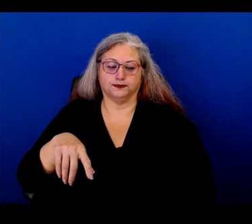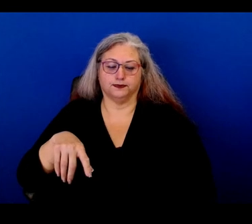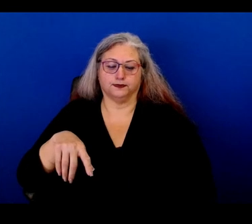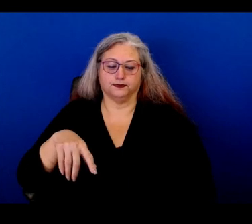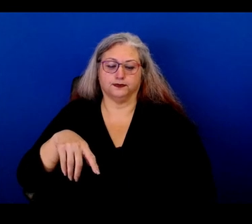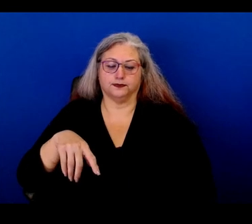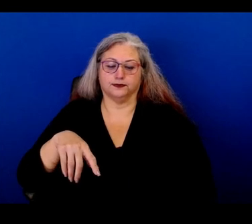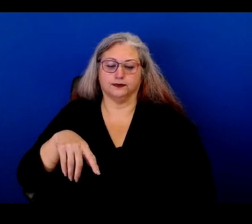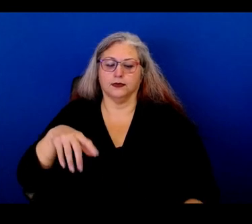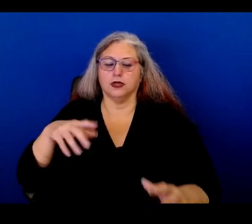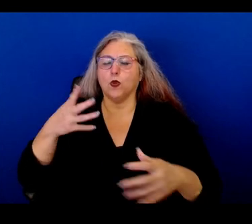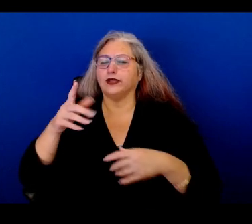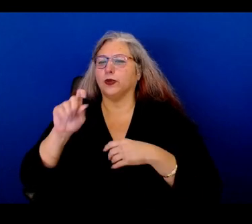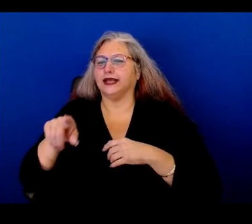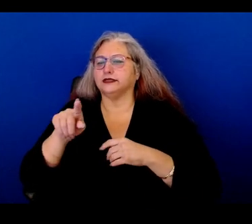Aimee,